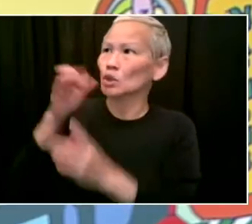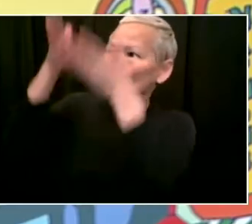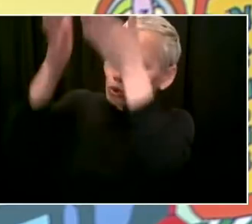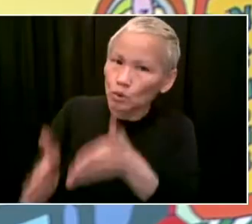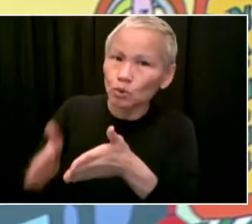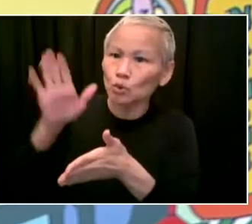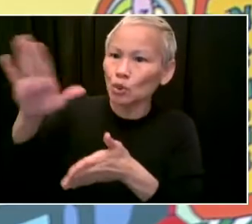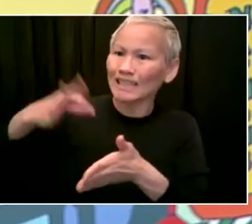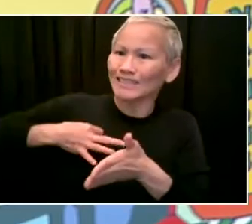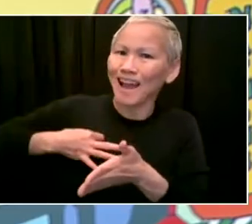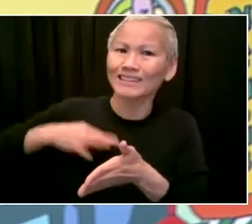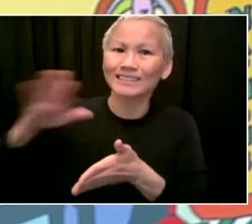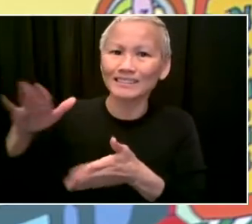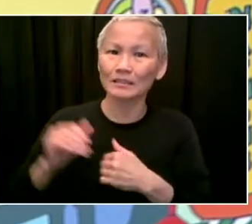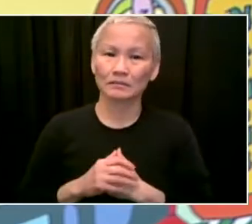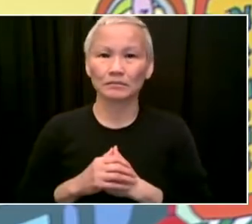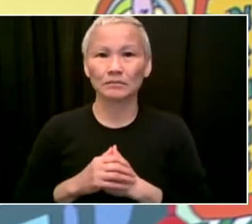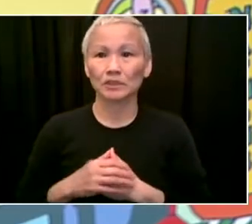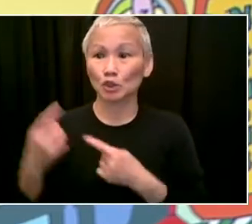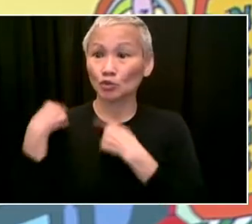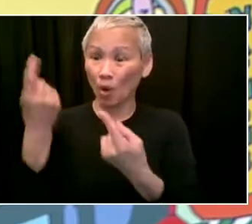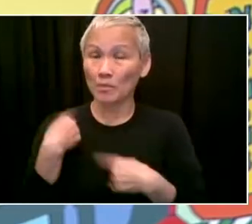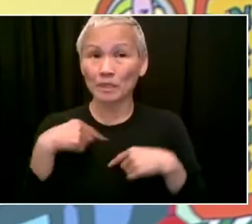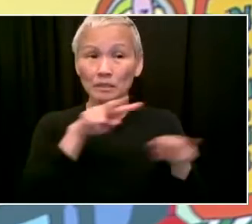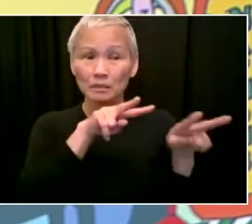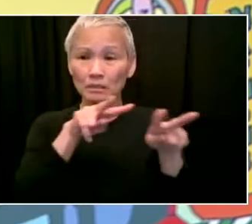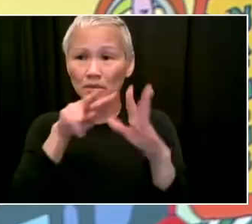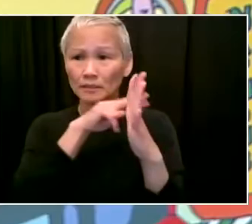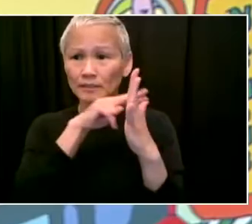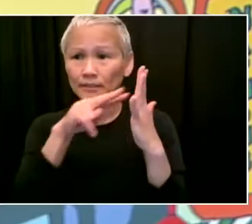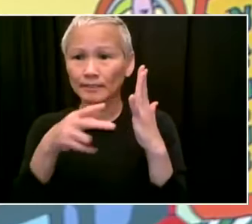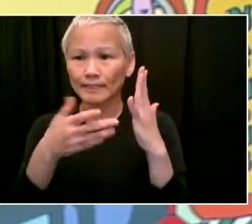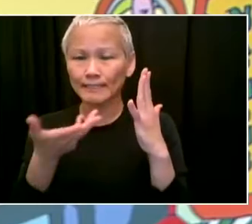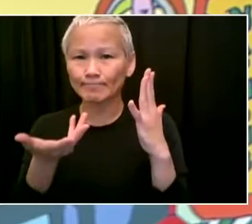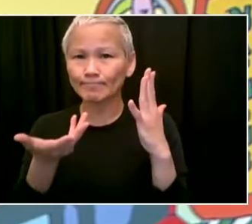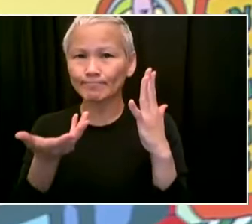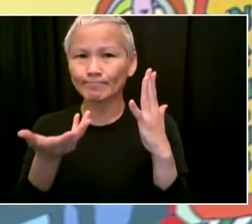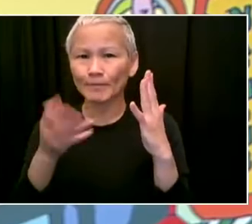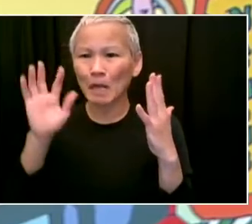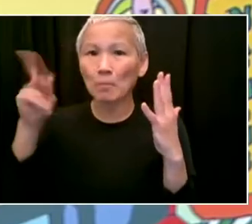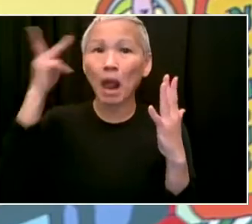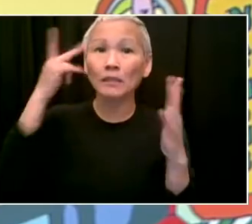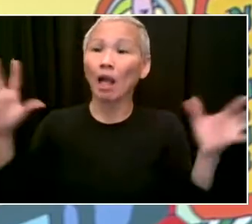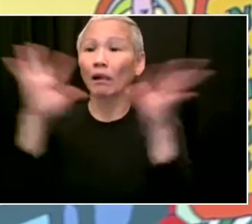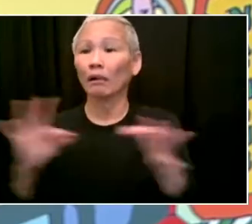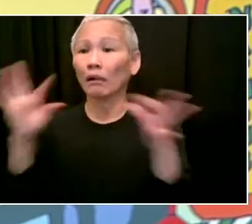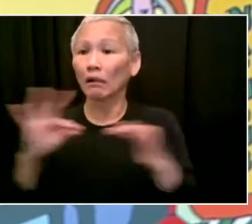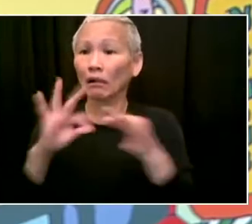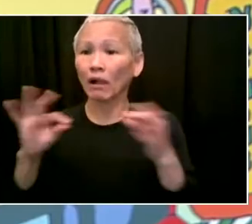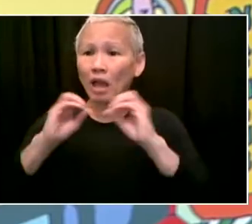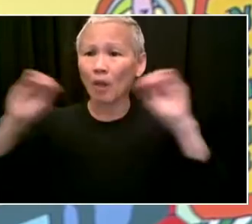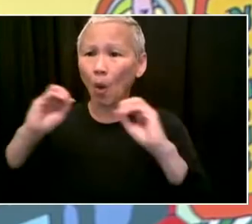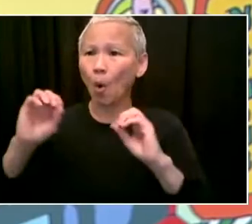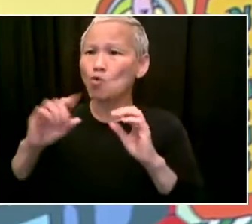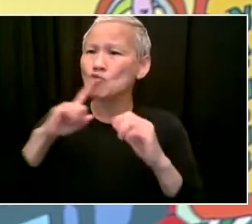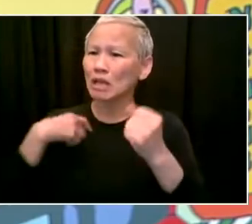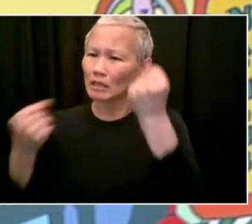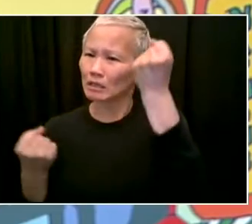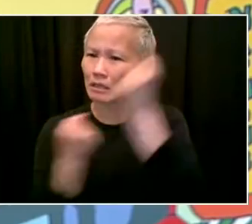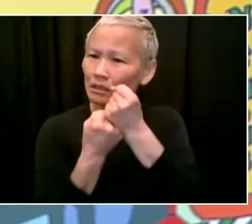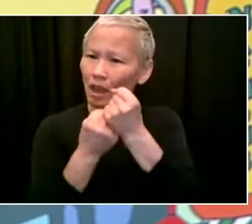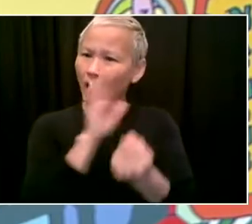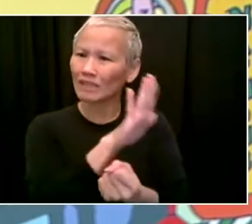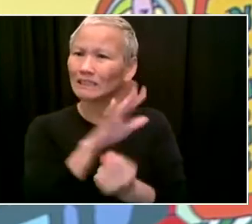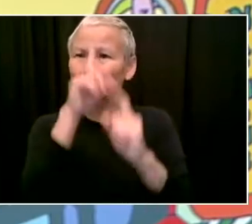is coming through very clearly. I feel like we're seeing a lot of political talk and a lot of crossfire, but not an